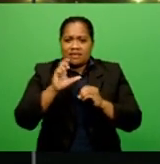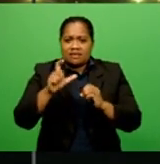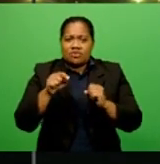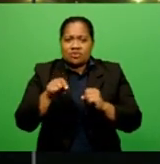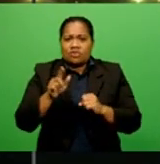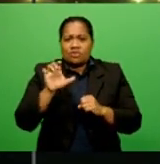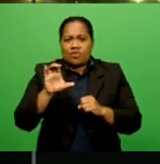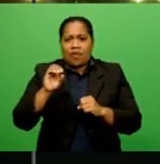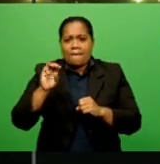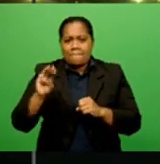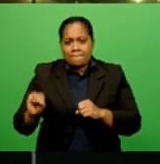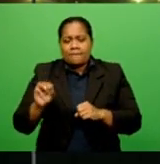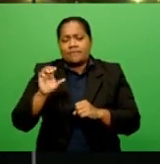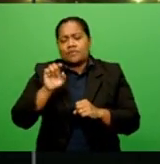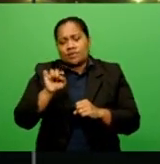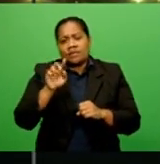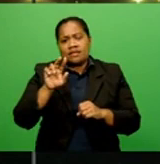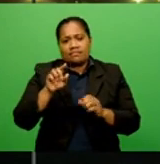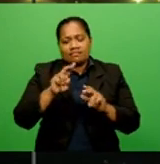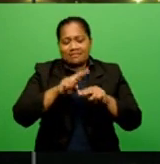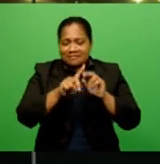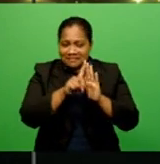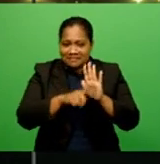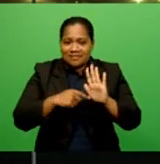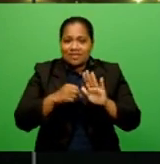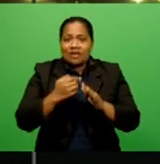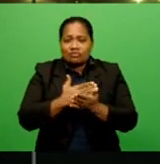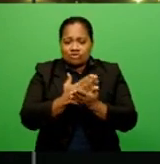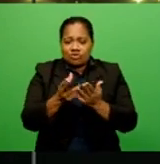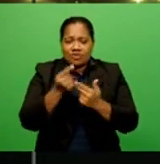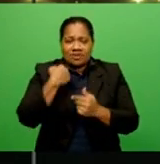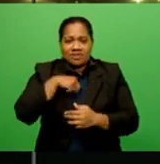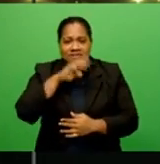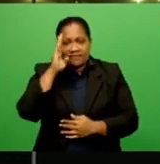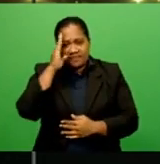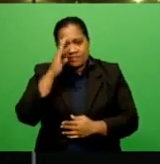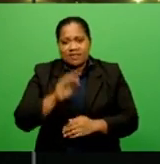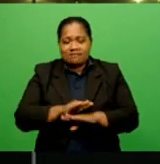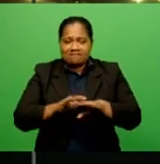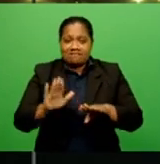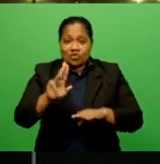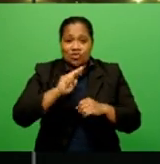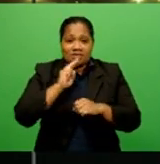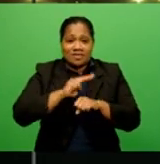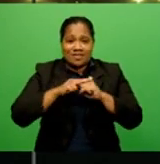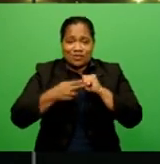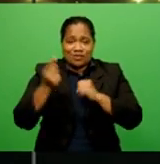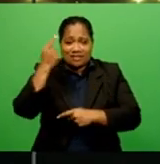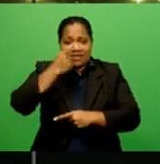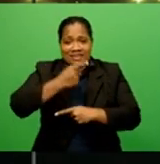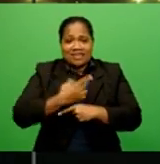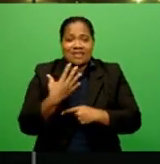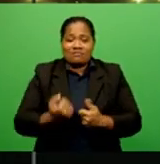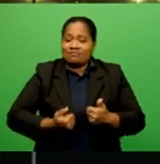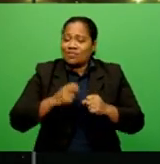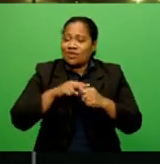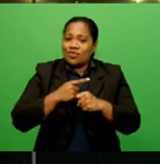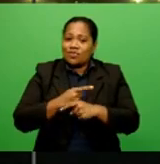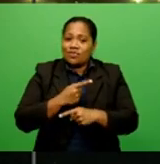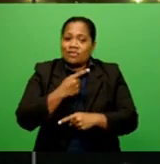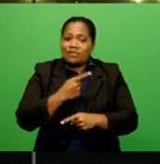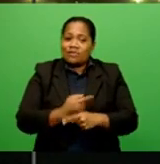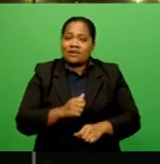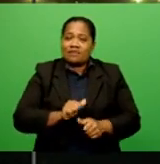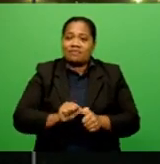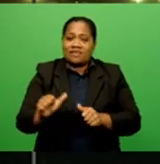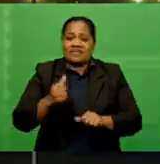fbcnews@fbc.com.fj or share it with us via our Facebook and Twitter accounts. That's your news for tonight. Have a great week up ahead and all the best for the new school term.